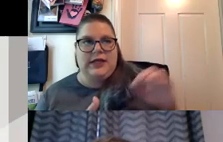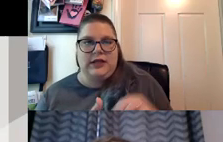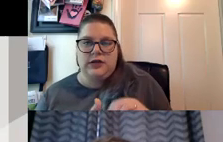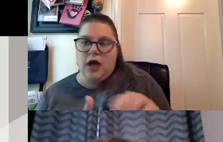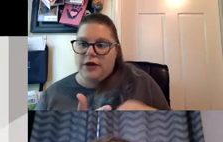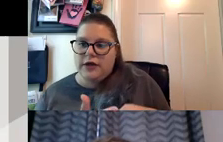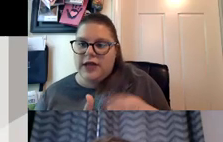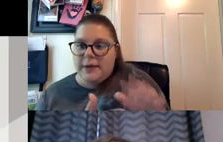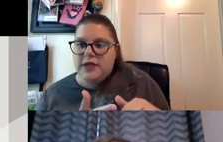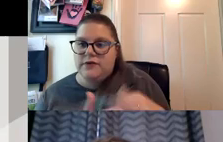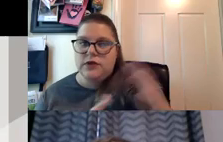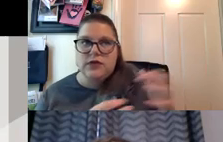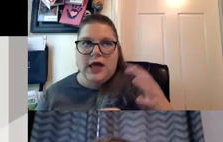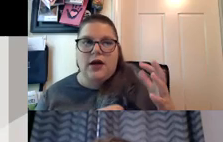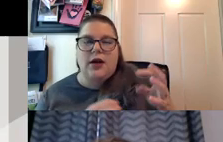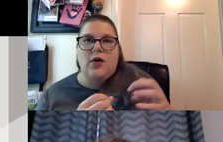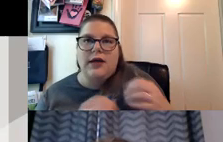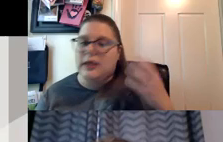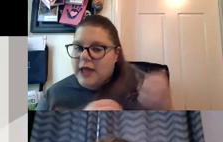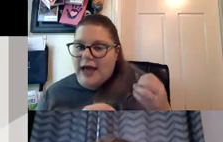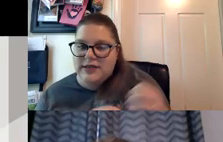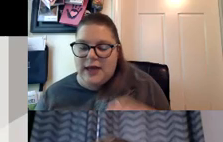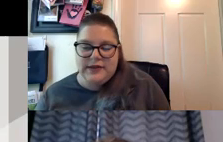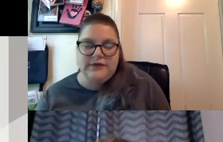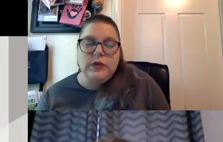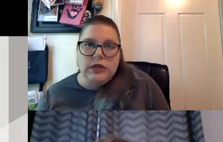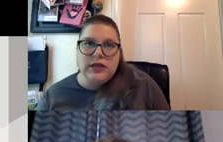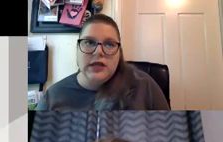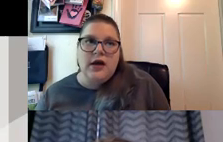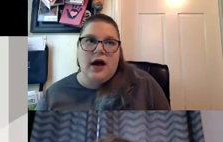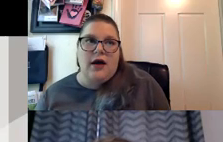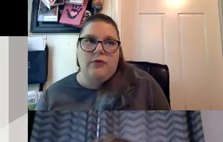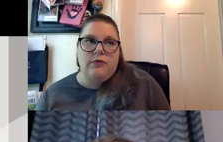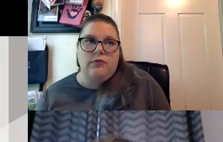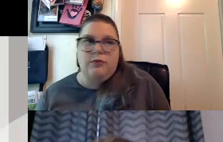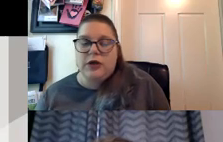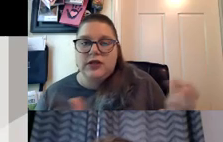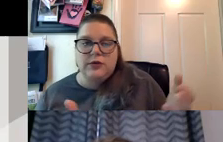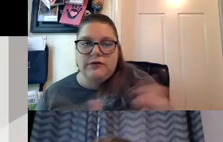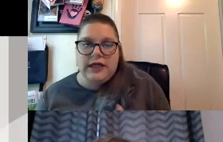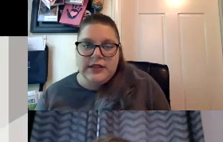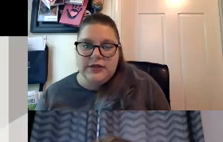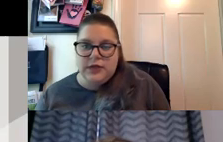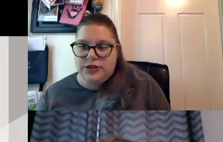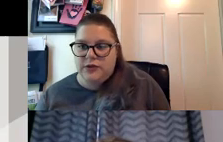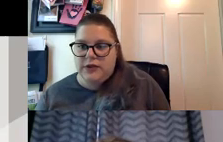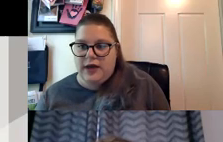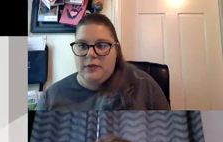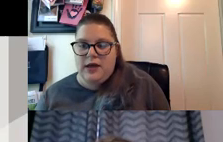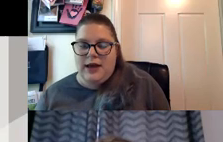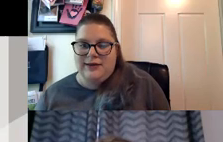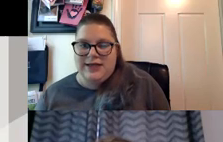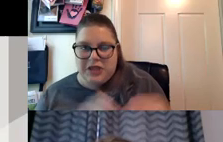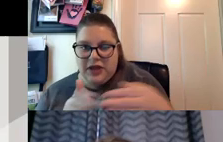Constant Contact. And there's other types of newsletter or e-blast types of tools. Personally, we've run into issues with